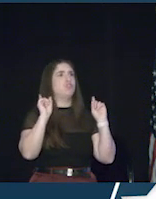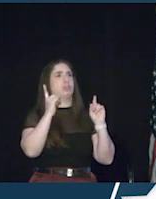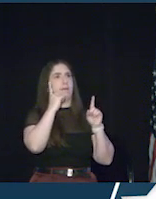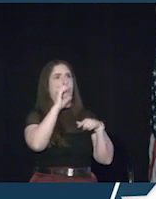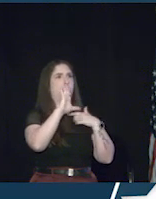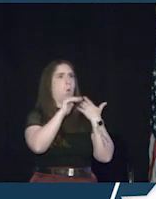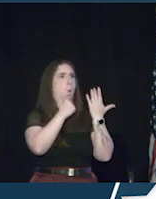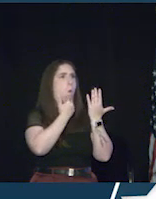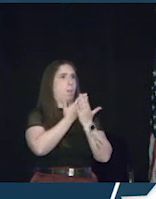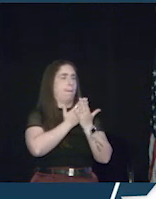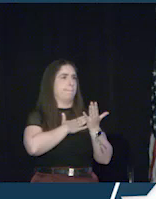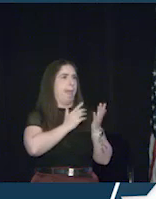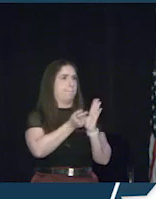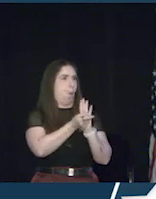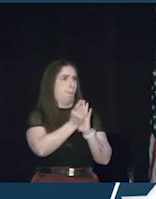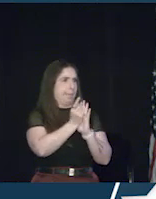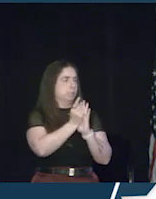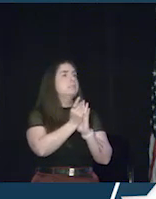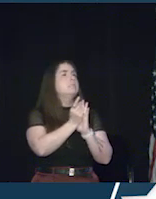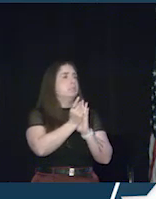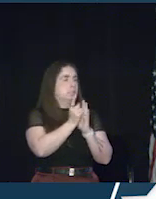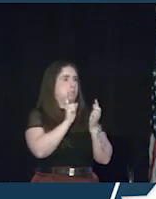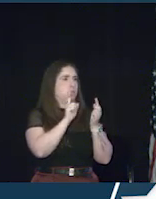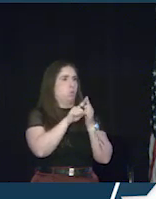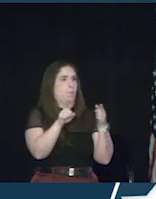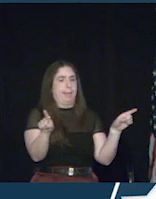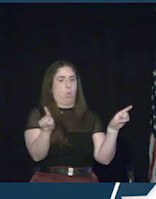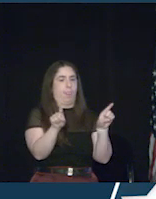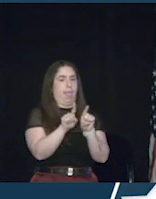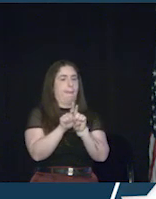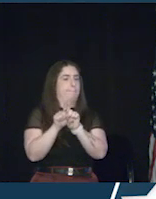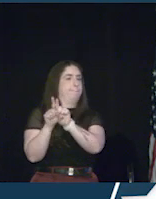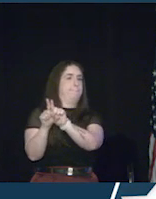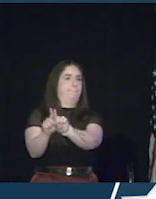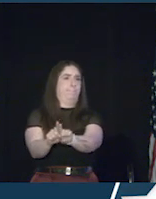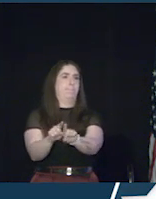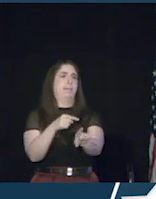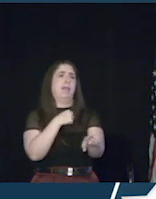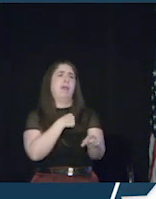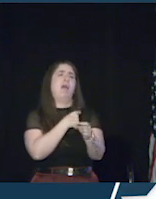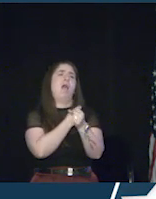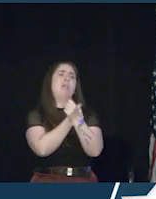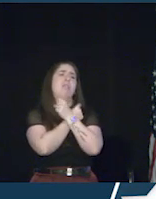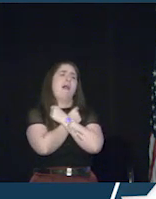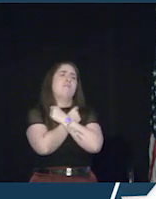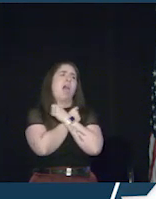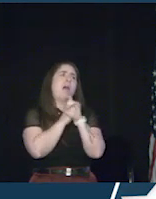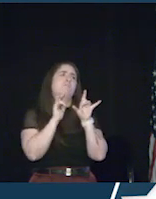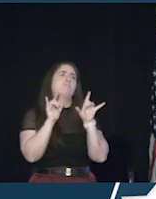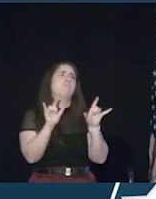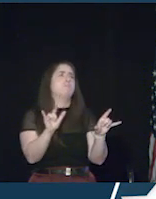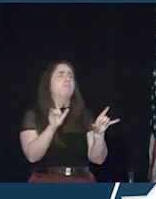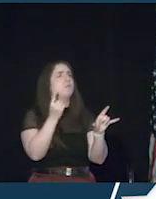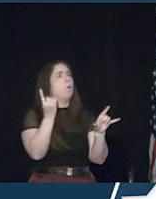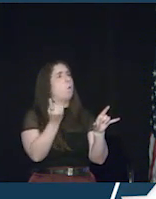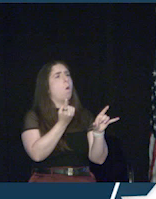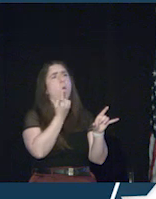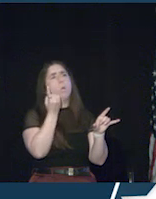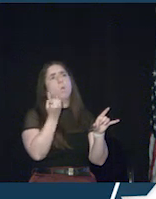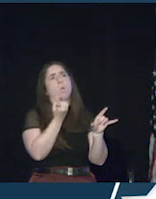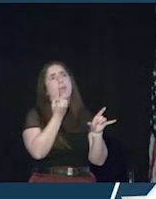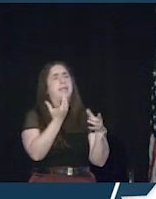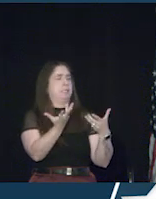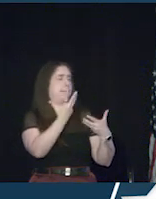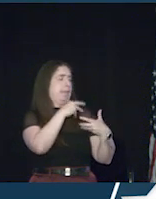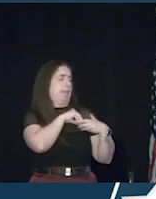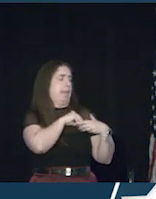of my moments to be with them. And I still always love them, but they always be in